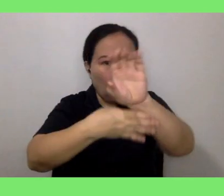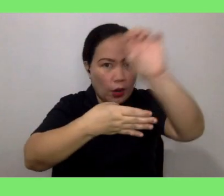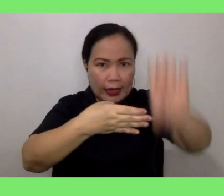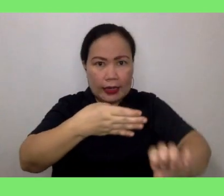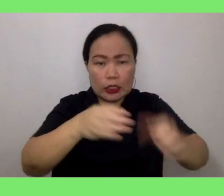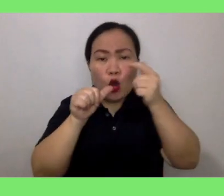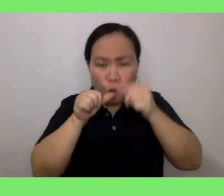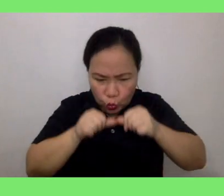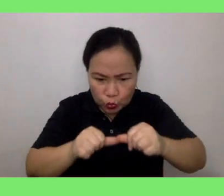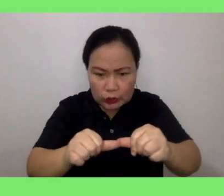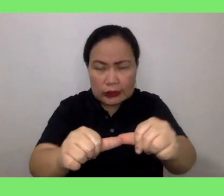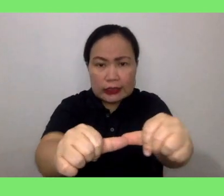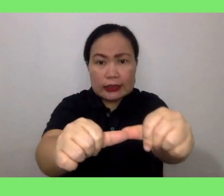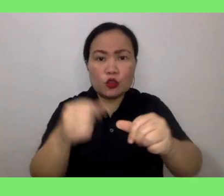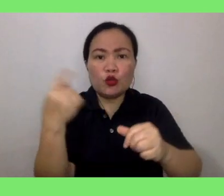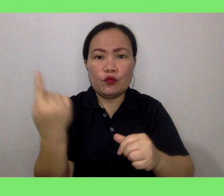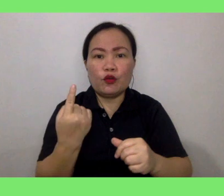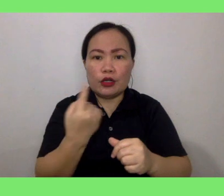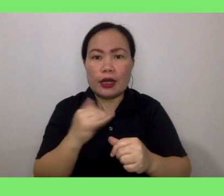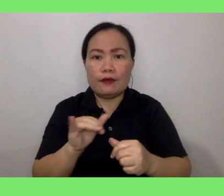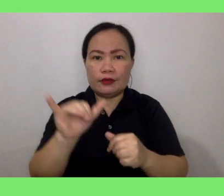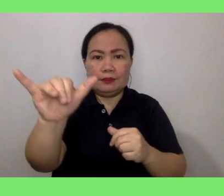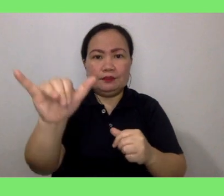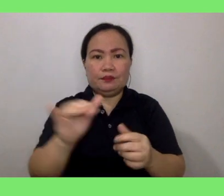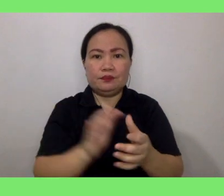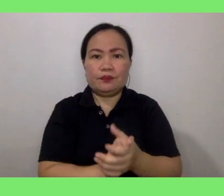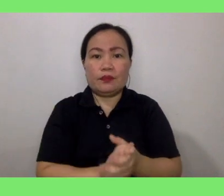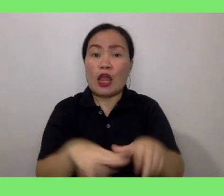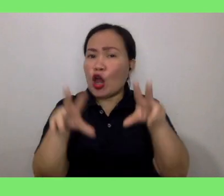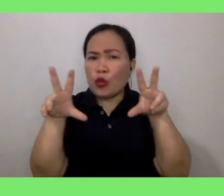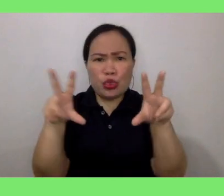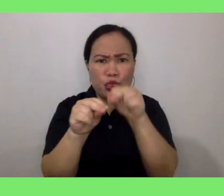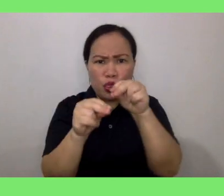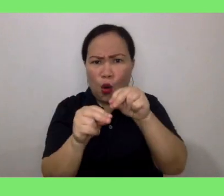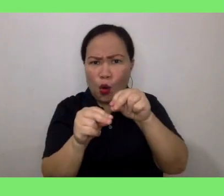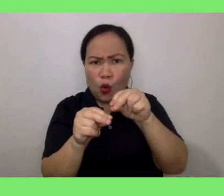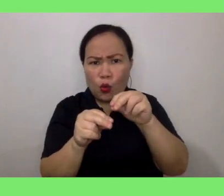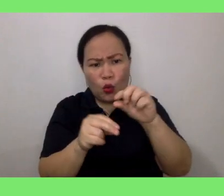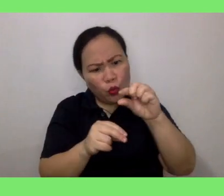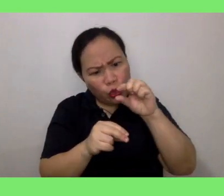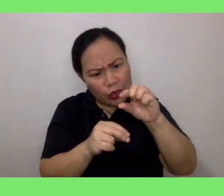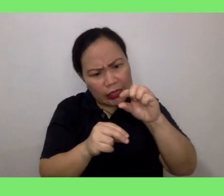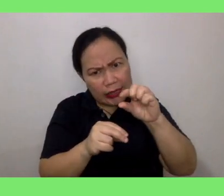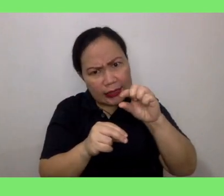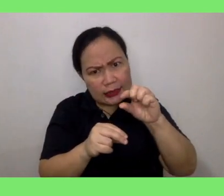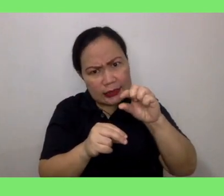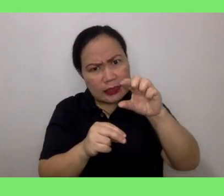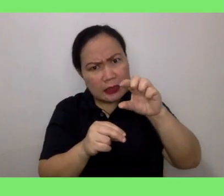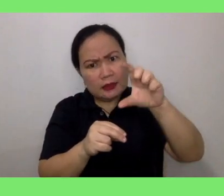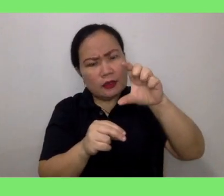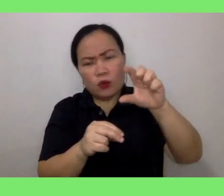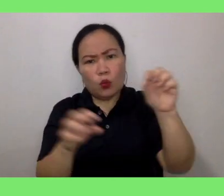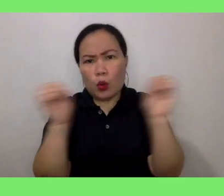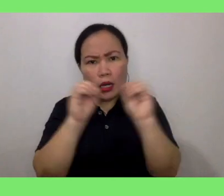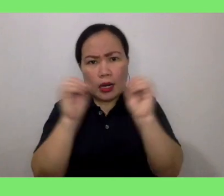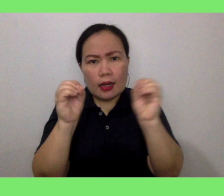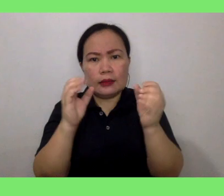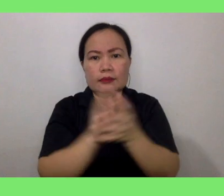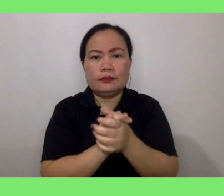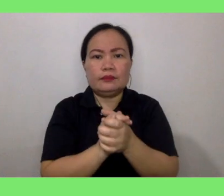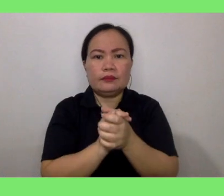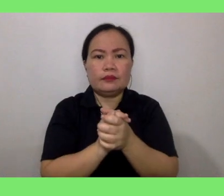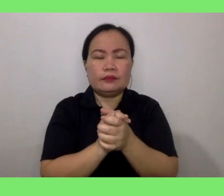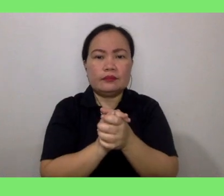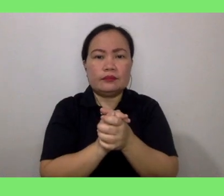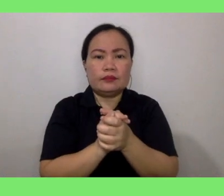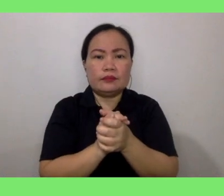so nag-e-extend po yan. Okay? That's why, hindi natin pwedeng sabihin na ang points ng line